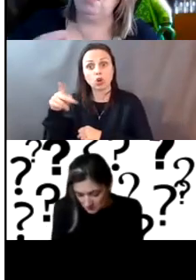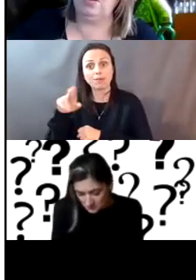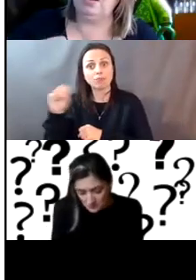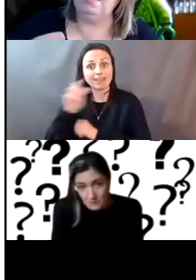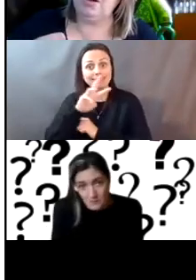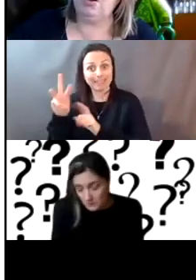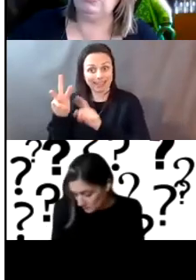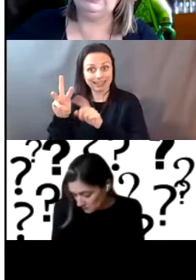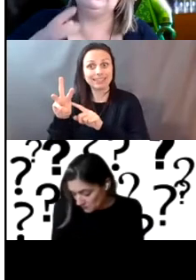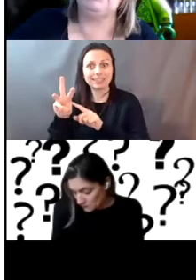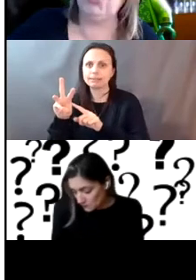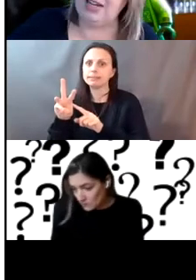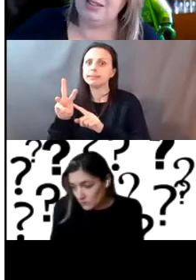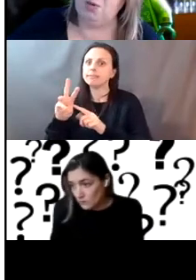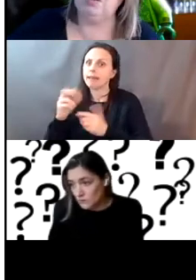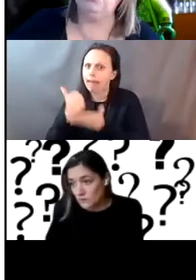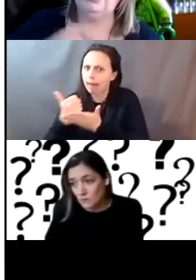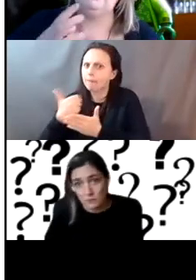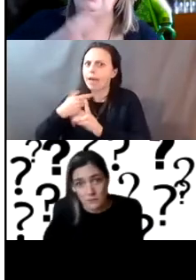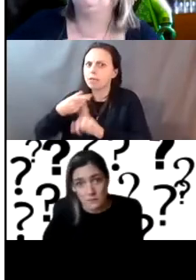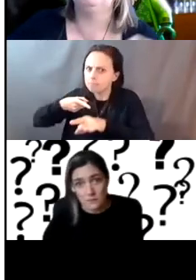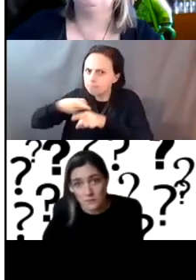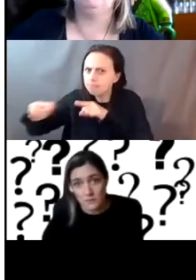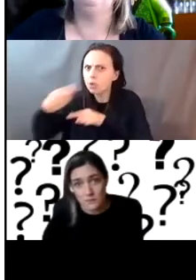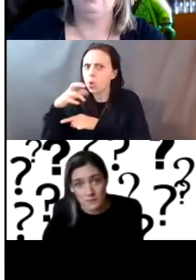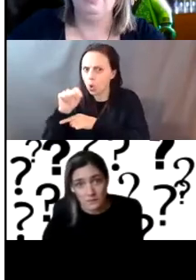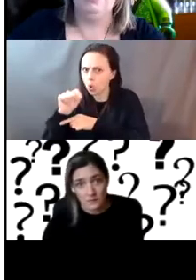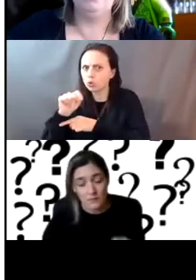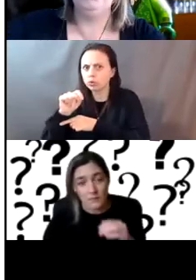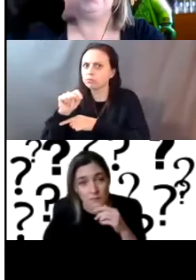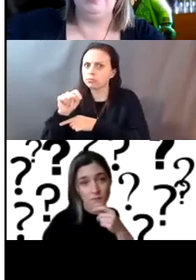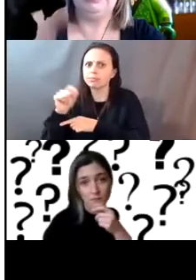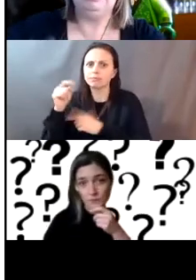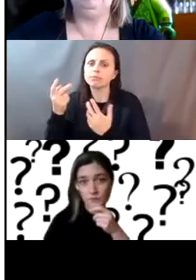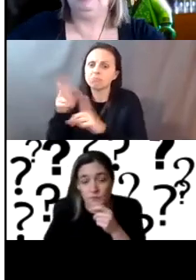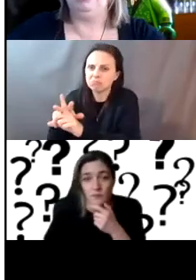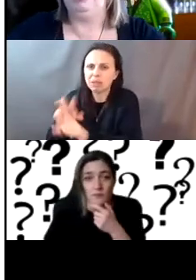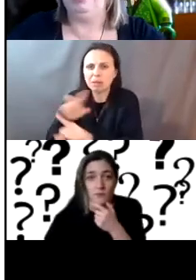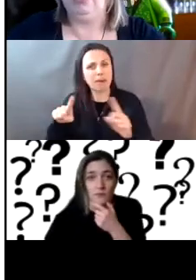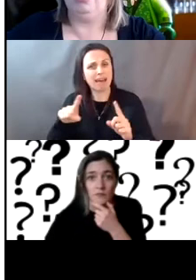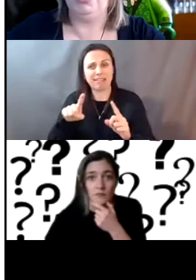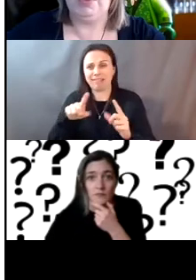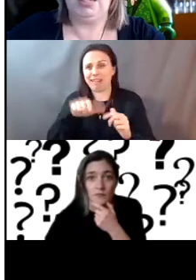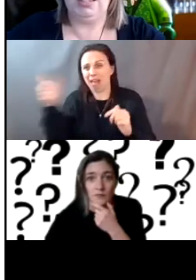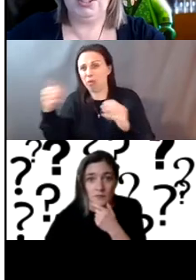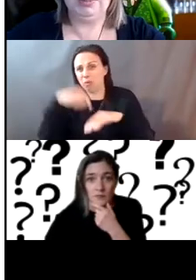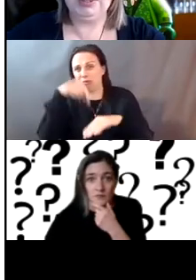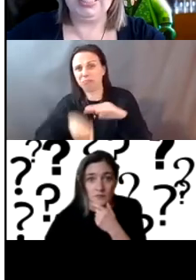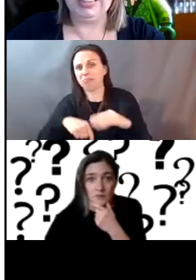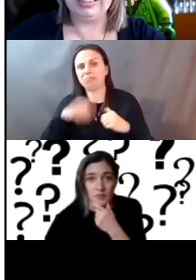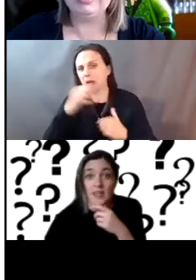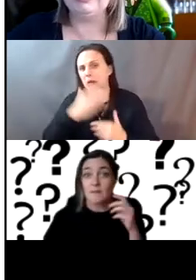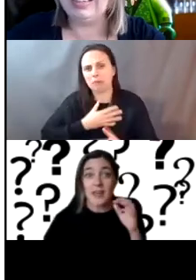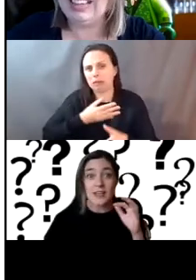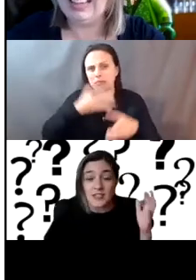have a host that specializes in WordPress and things like that. But other than that, it's above my knowledge base in terms of